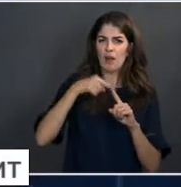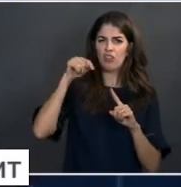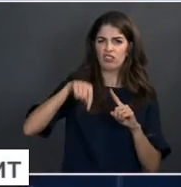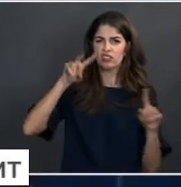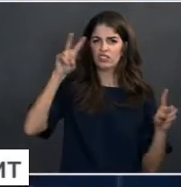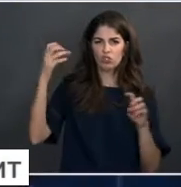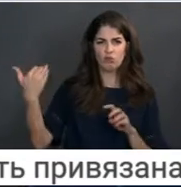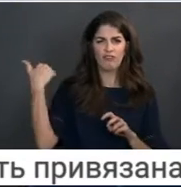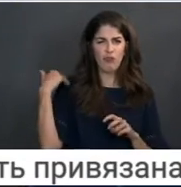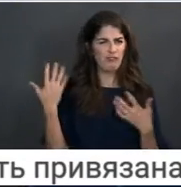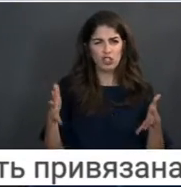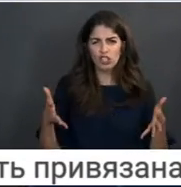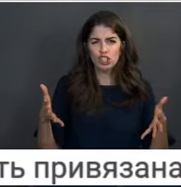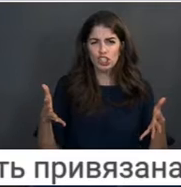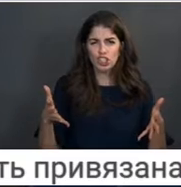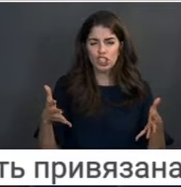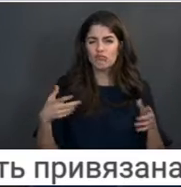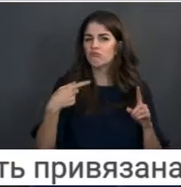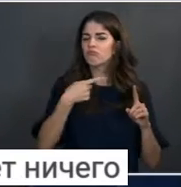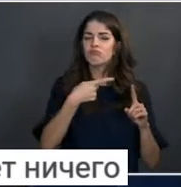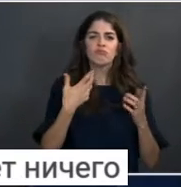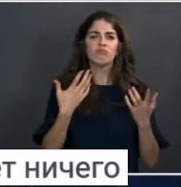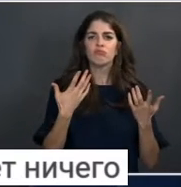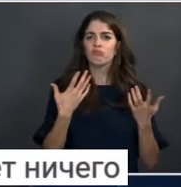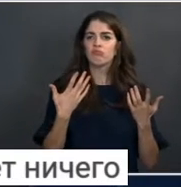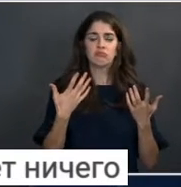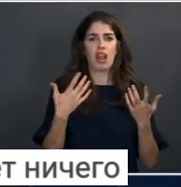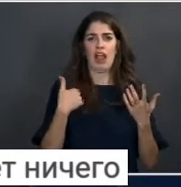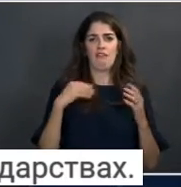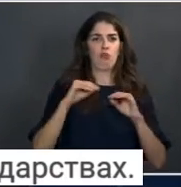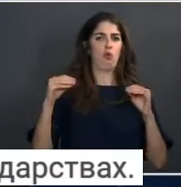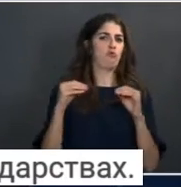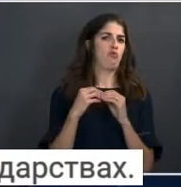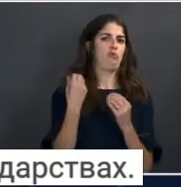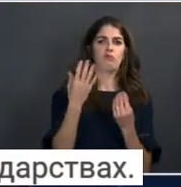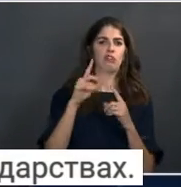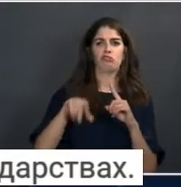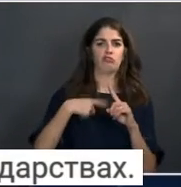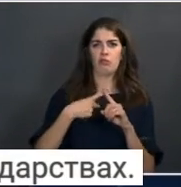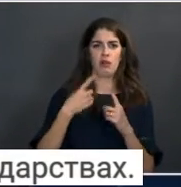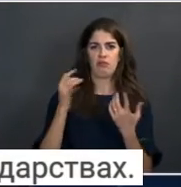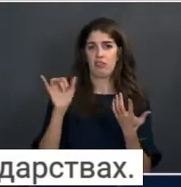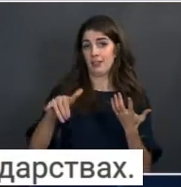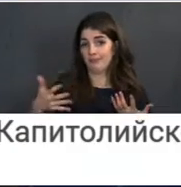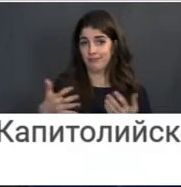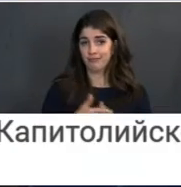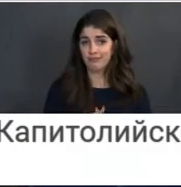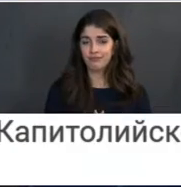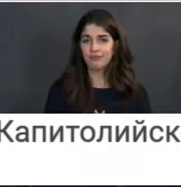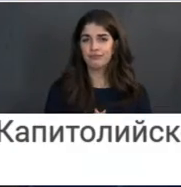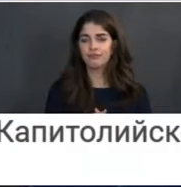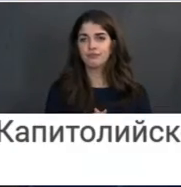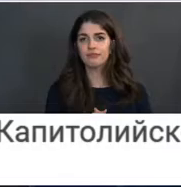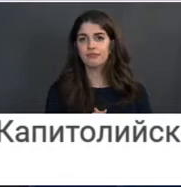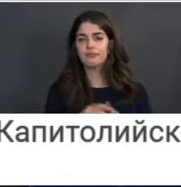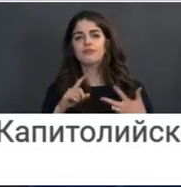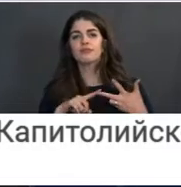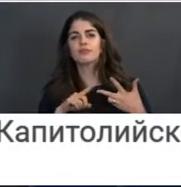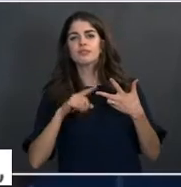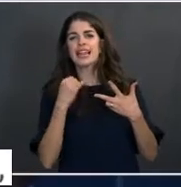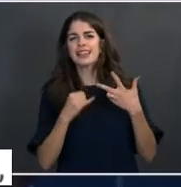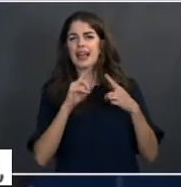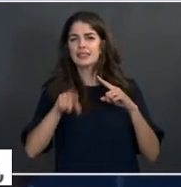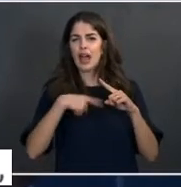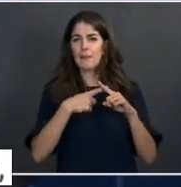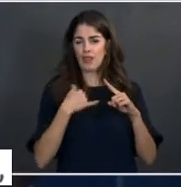conveyed that he doesn't believe security assistance should be tied, but I don't have anything more for you on the path forward toward a two-state solution. Following up on the Capitol Hill fence,